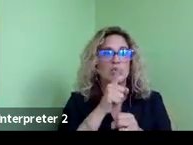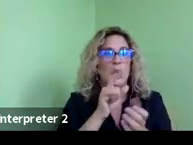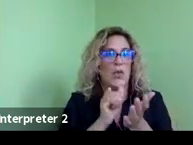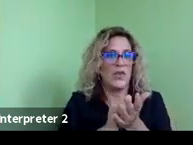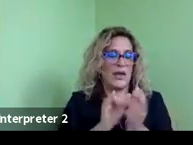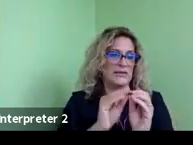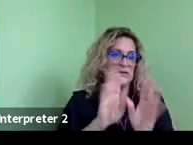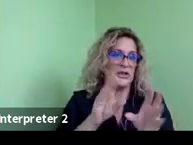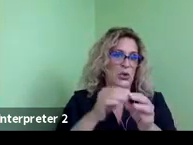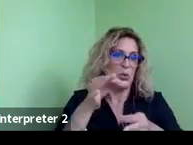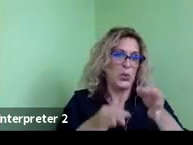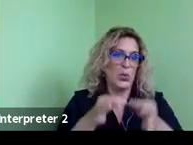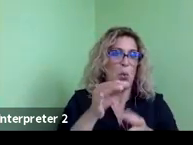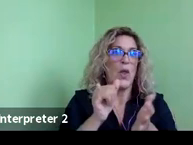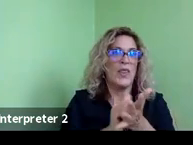in court.